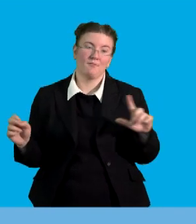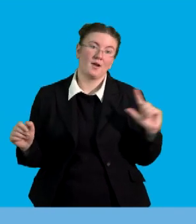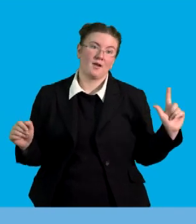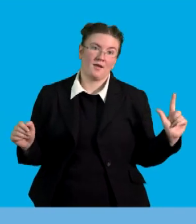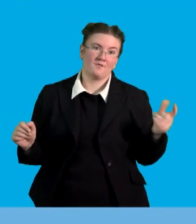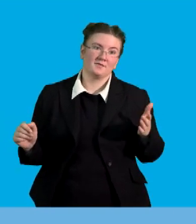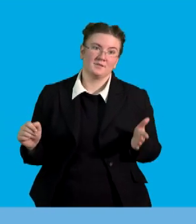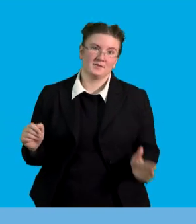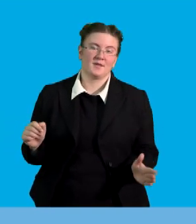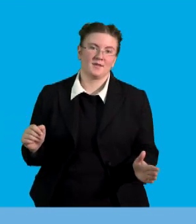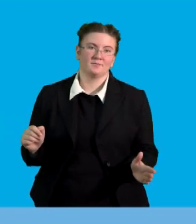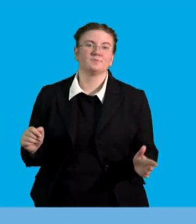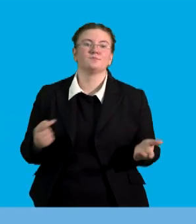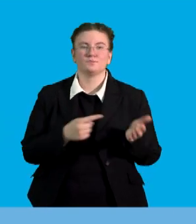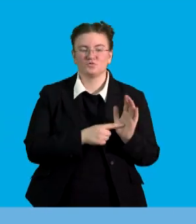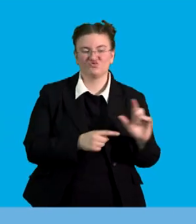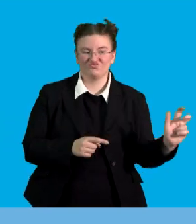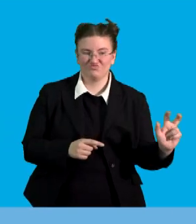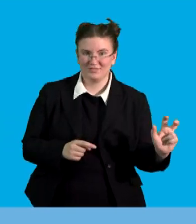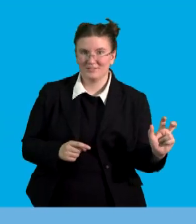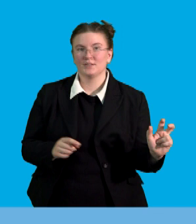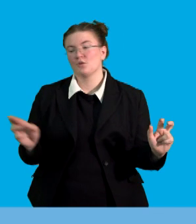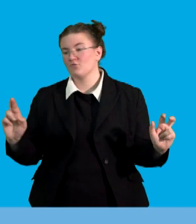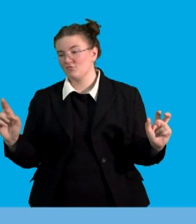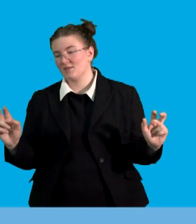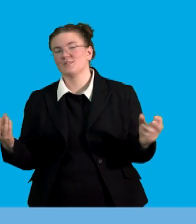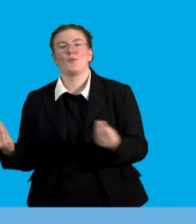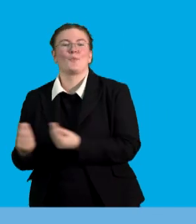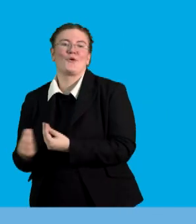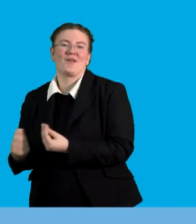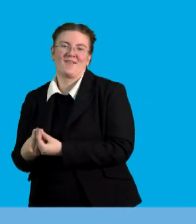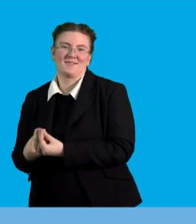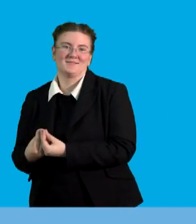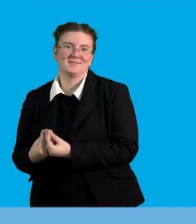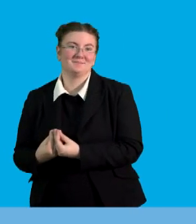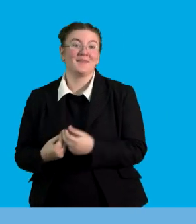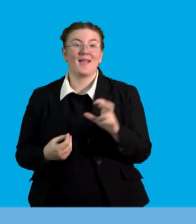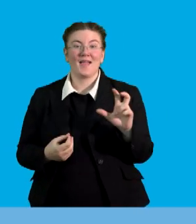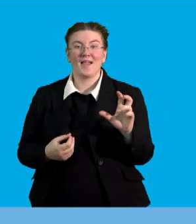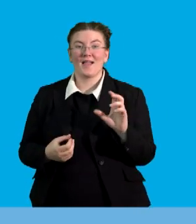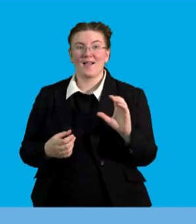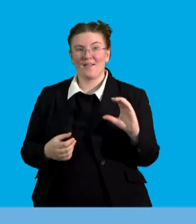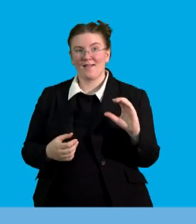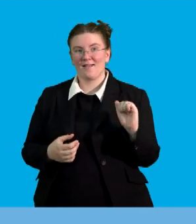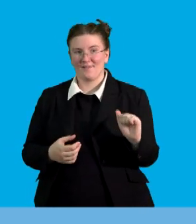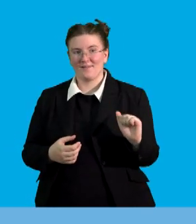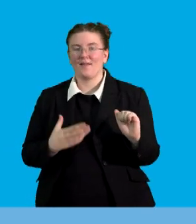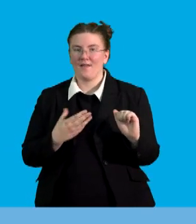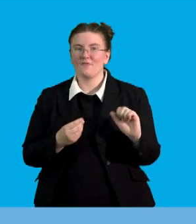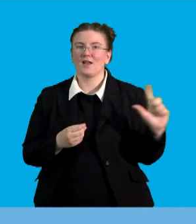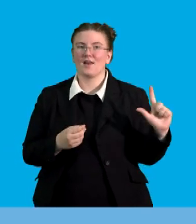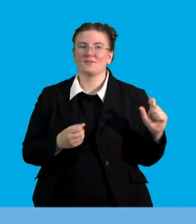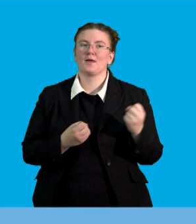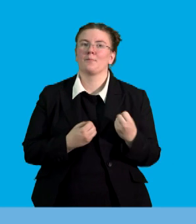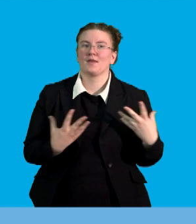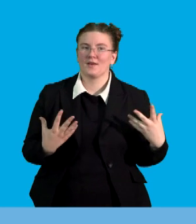side. Left-hand side denotes the reactants, right-hand side denotes the products. So therefore, how many calciums we have on the left-hand